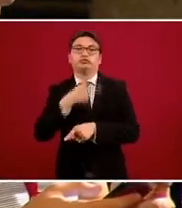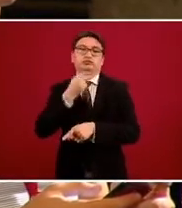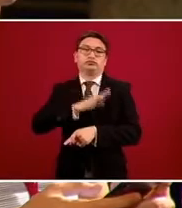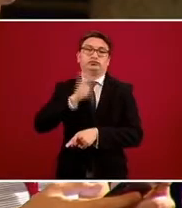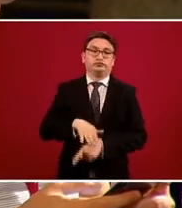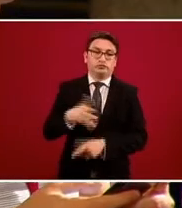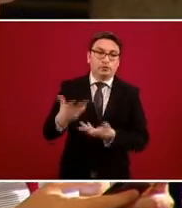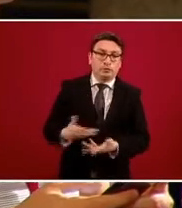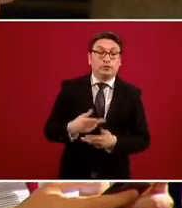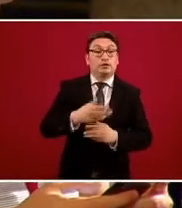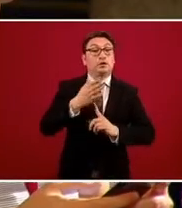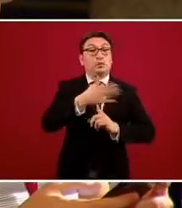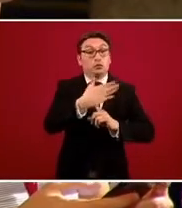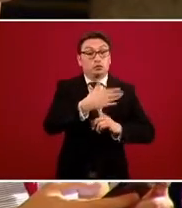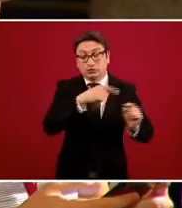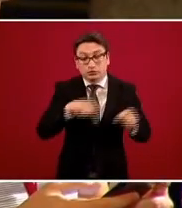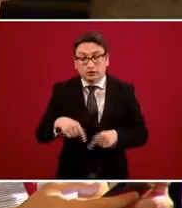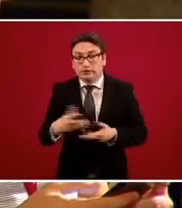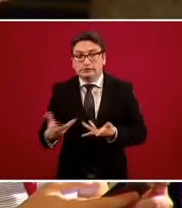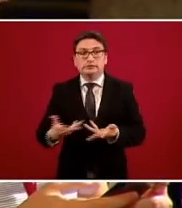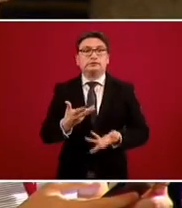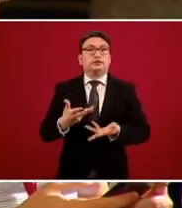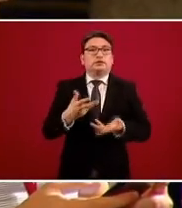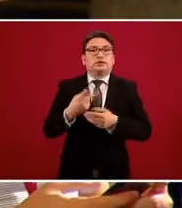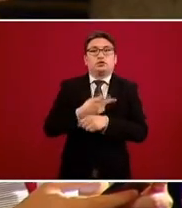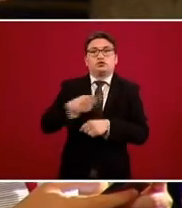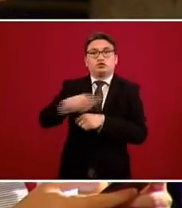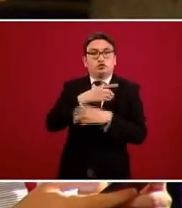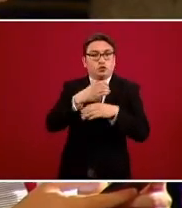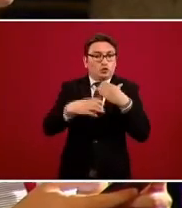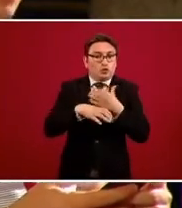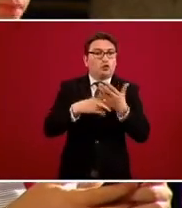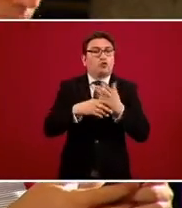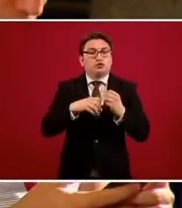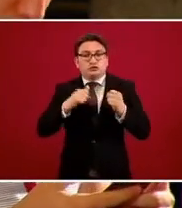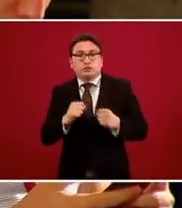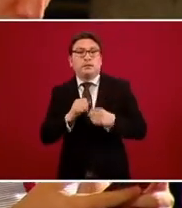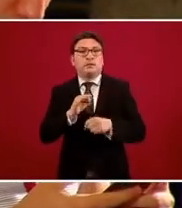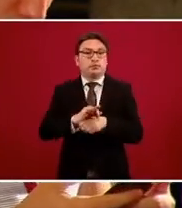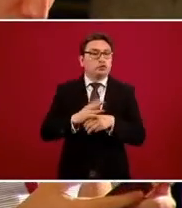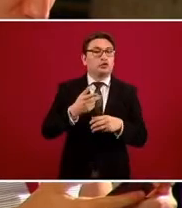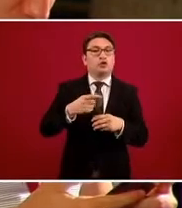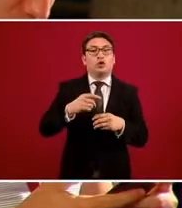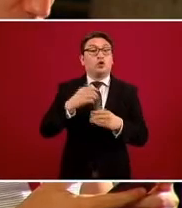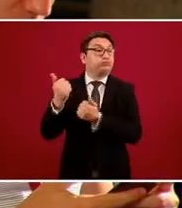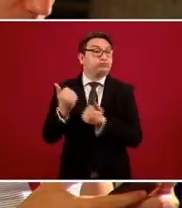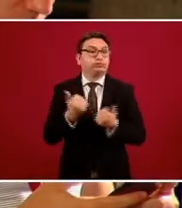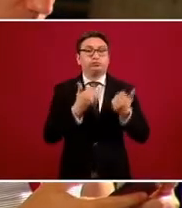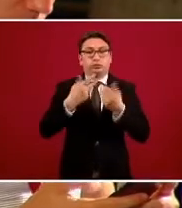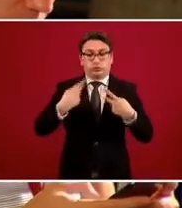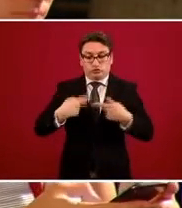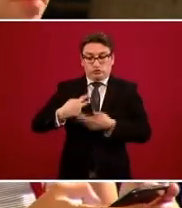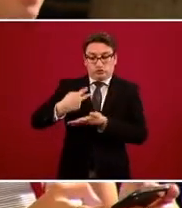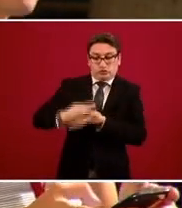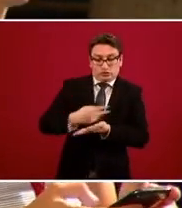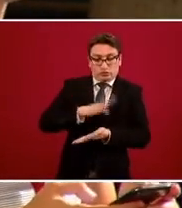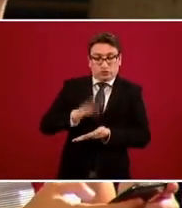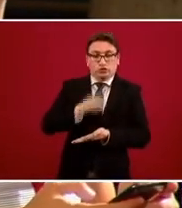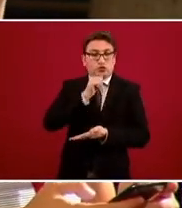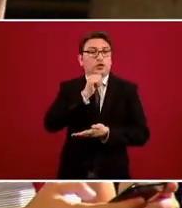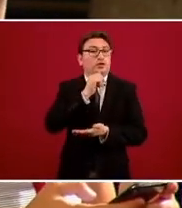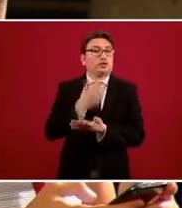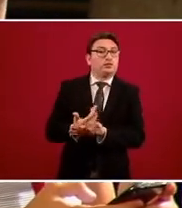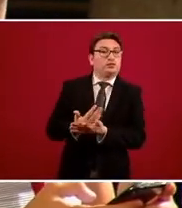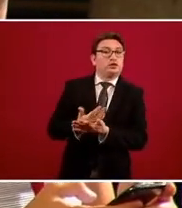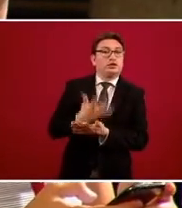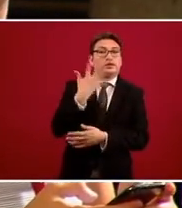started exhibiting more severe symptoms, so the family asked for an ambulance, but then it took too long. So when the ambulance